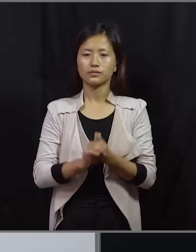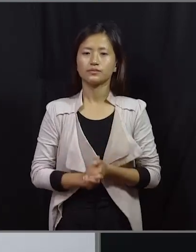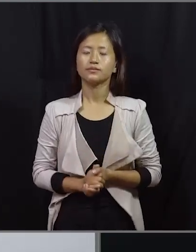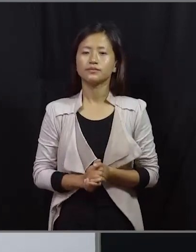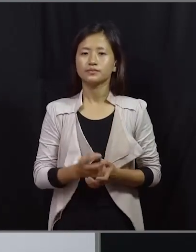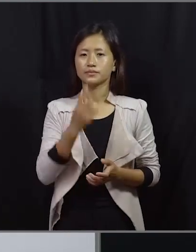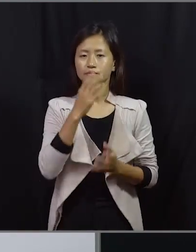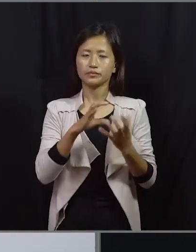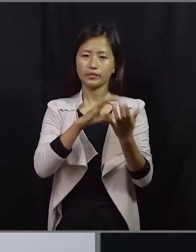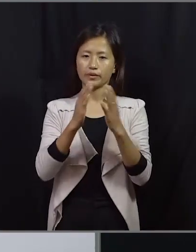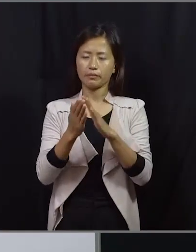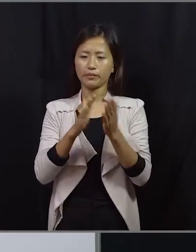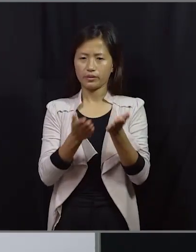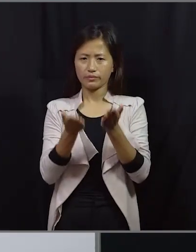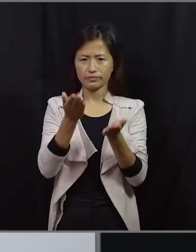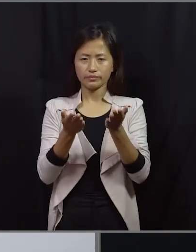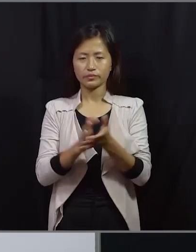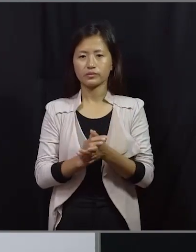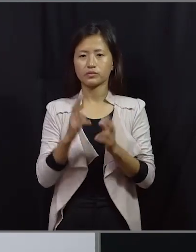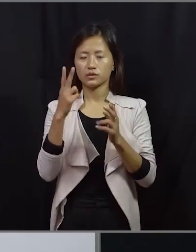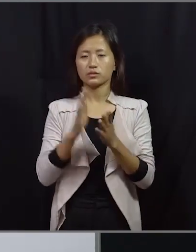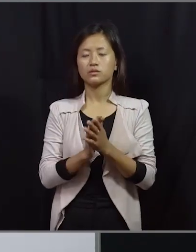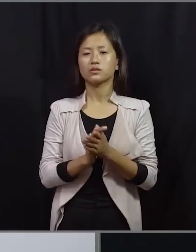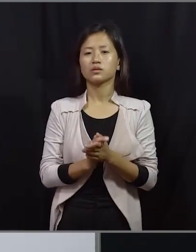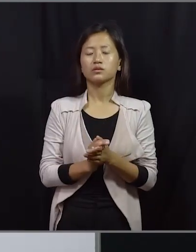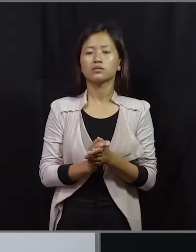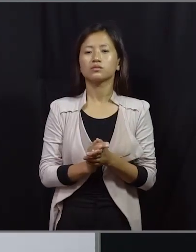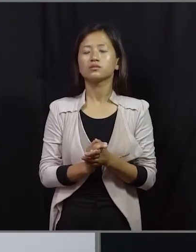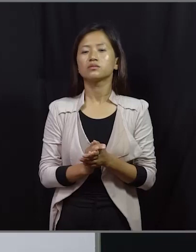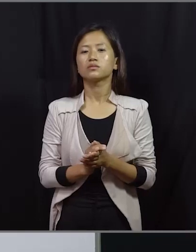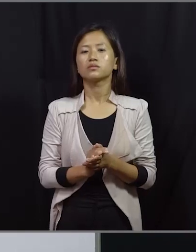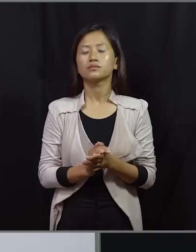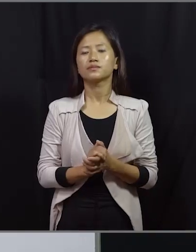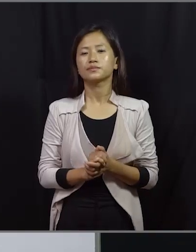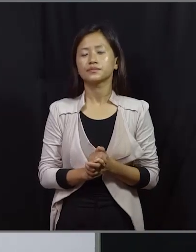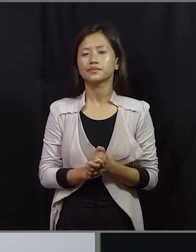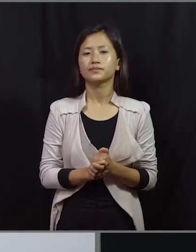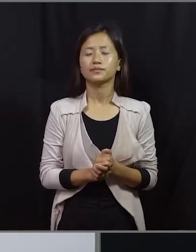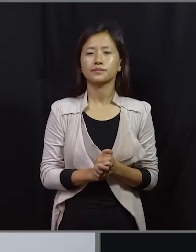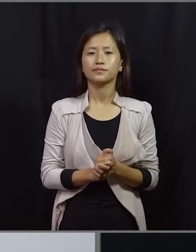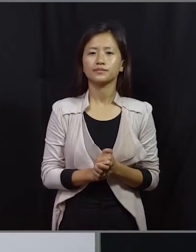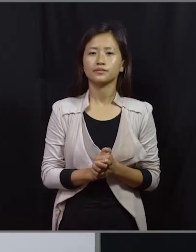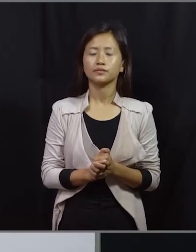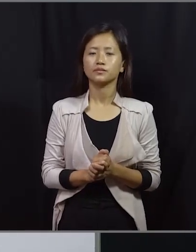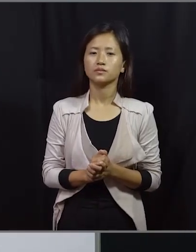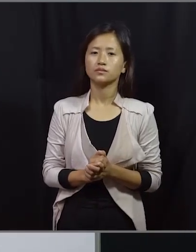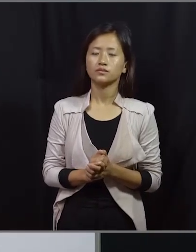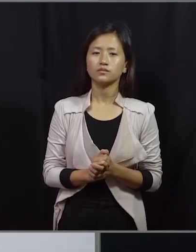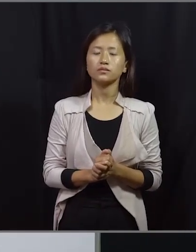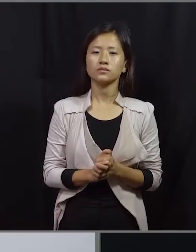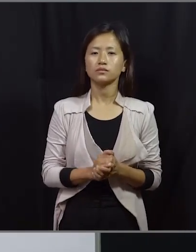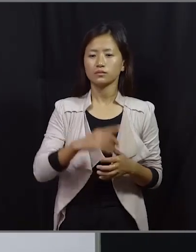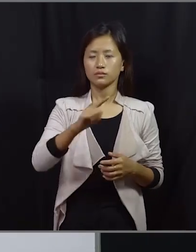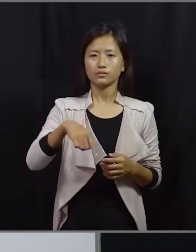when you compare these two, and when you compare these two, this becomes superset, and this is subset. All right.